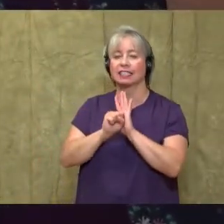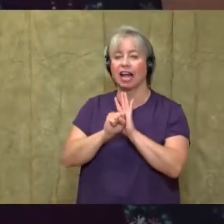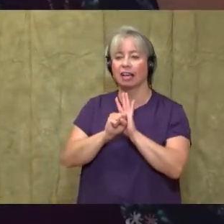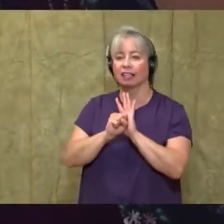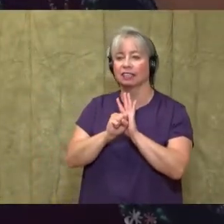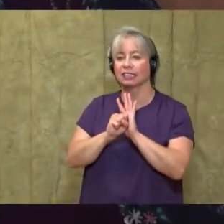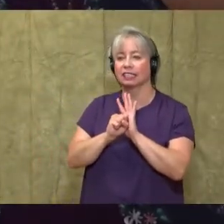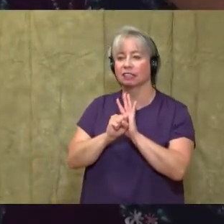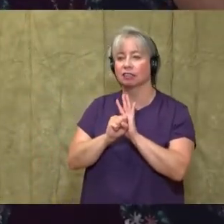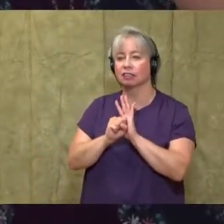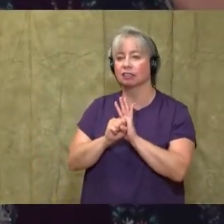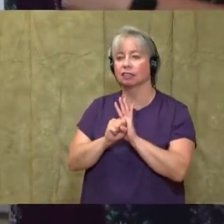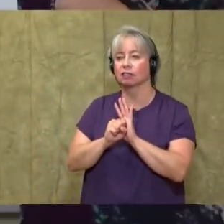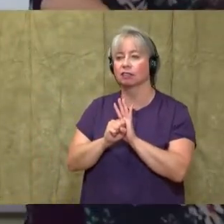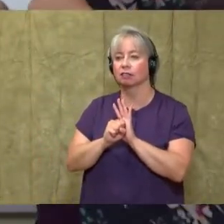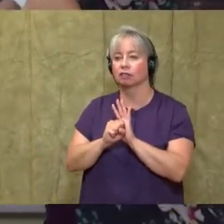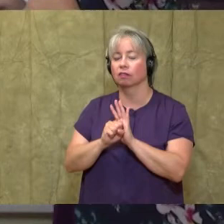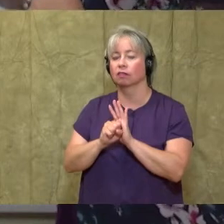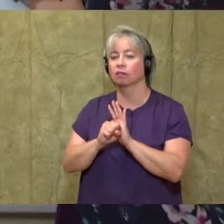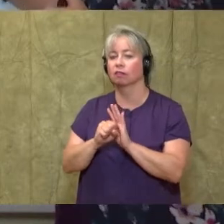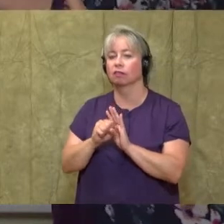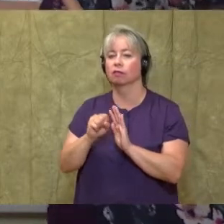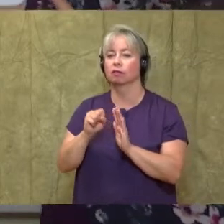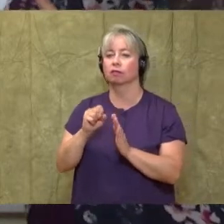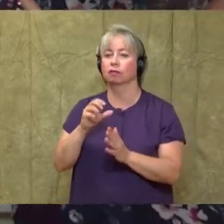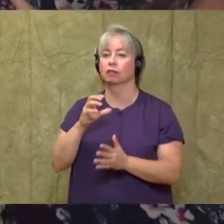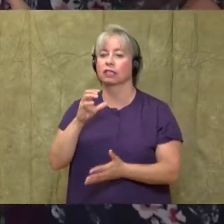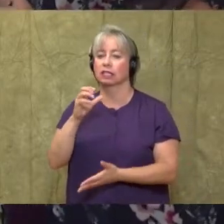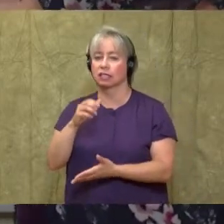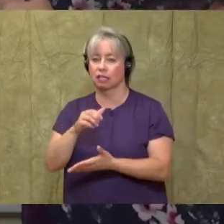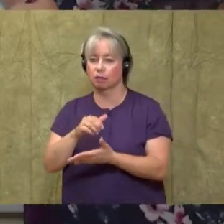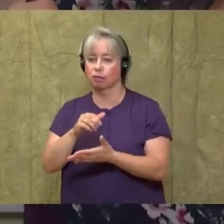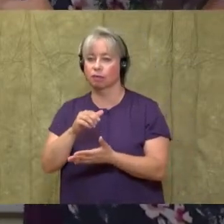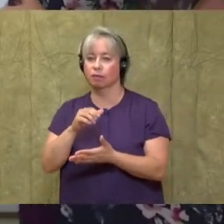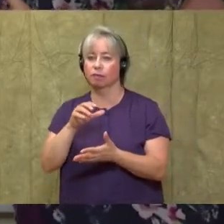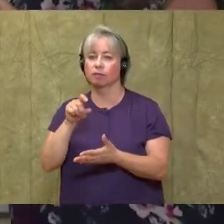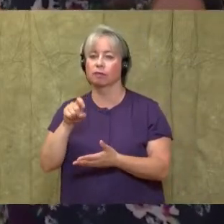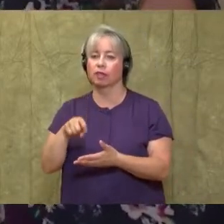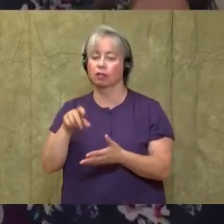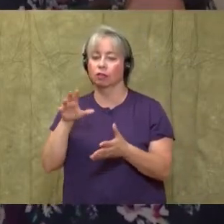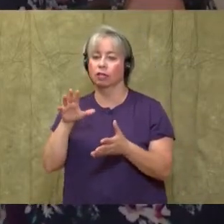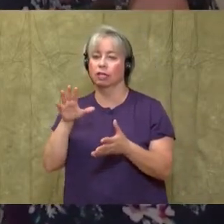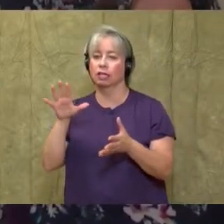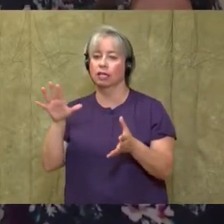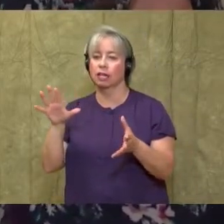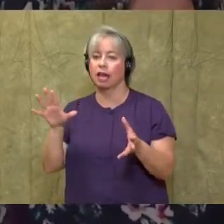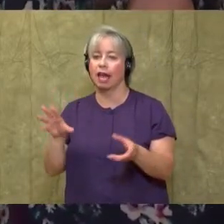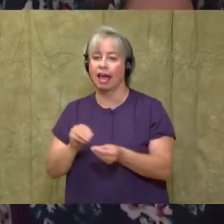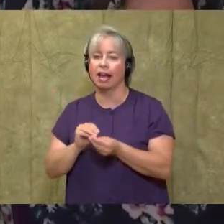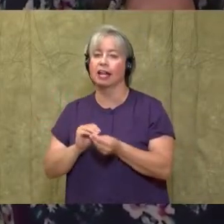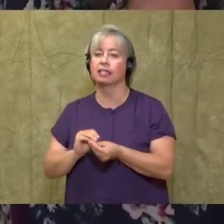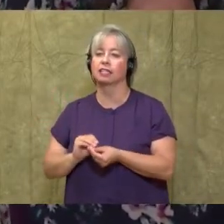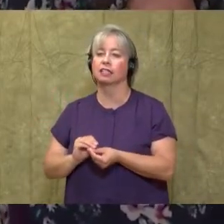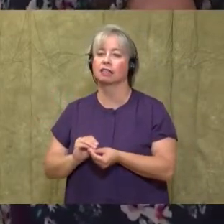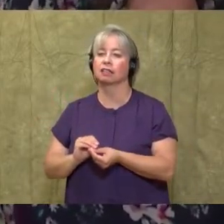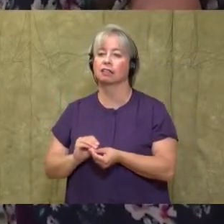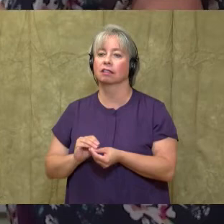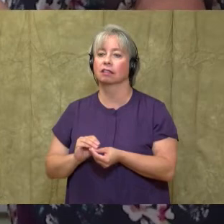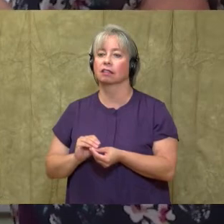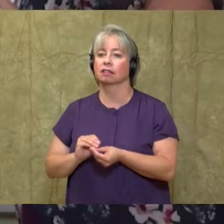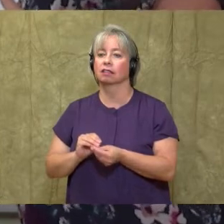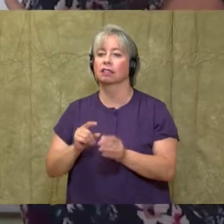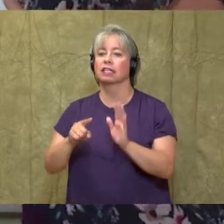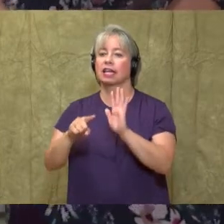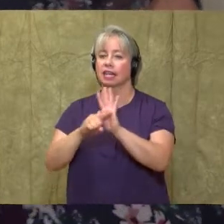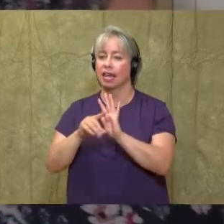we have negative 1, take away 5. That's going to, we need to add them. Same sign, add and keep, which would be negative 6